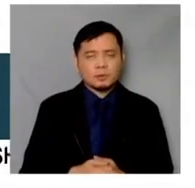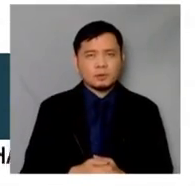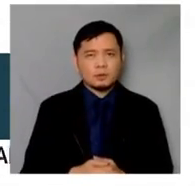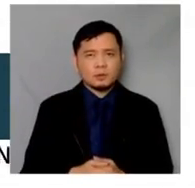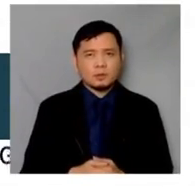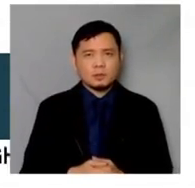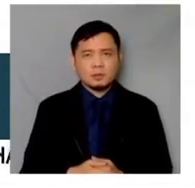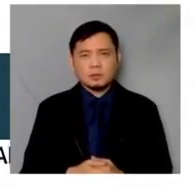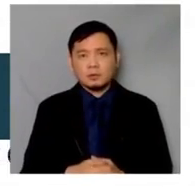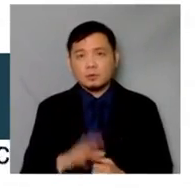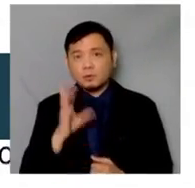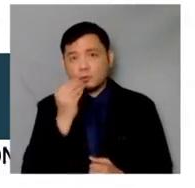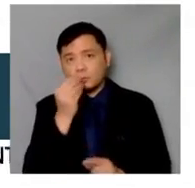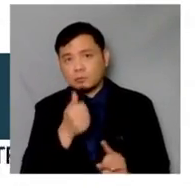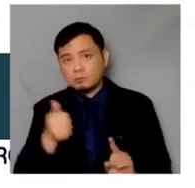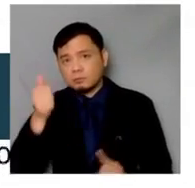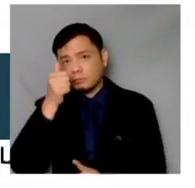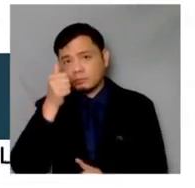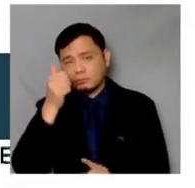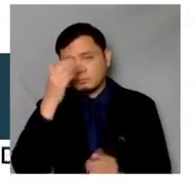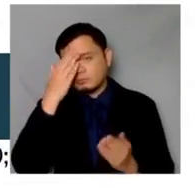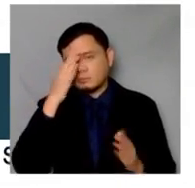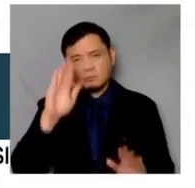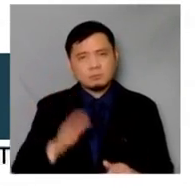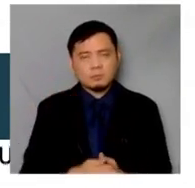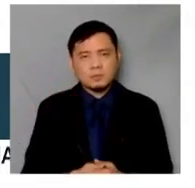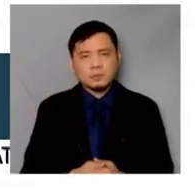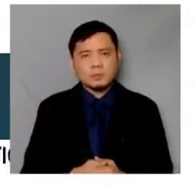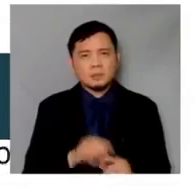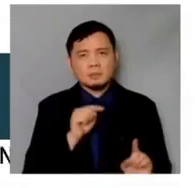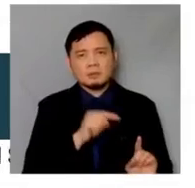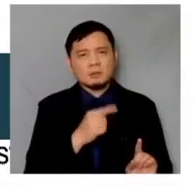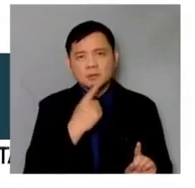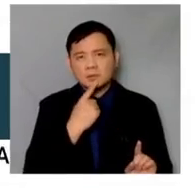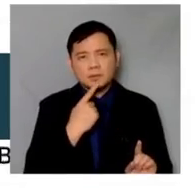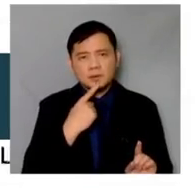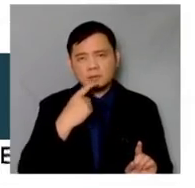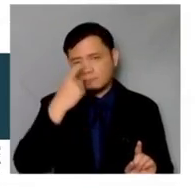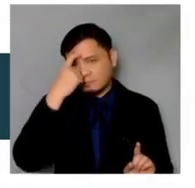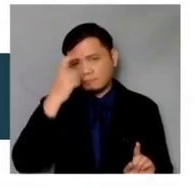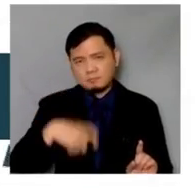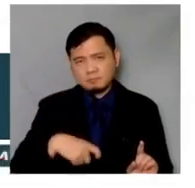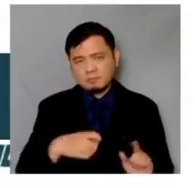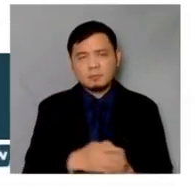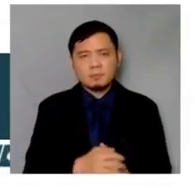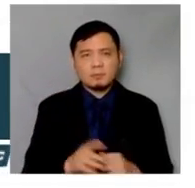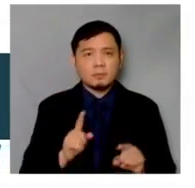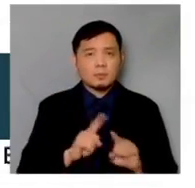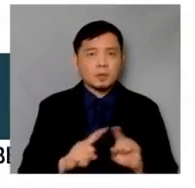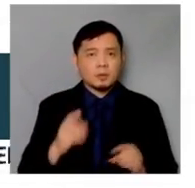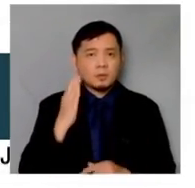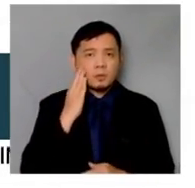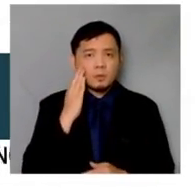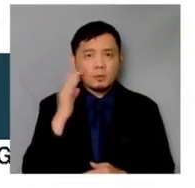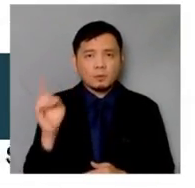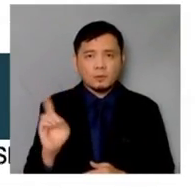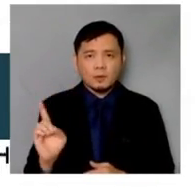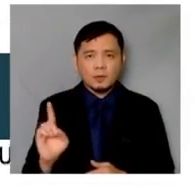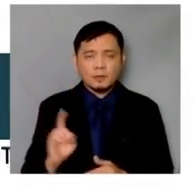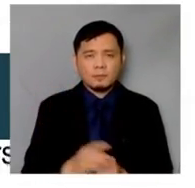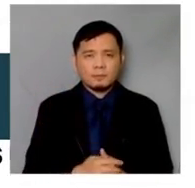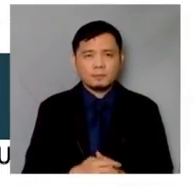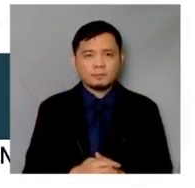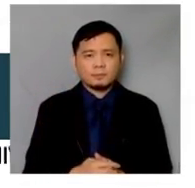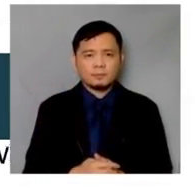stops, Mr. Ragos himself says he doesn't know. All he knows is it